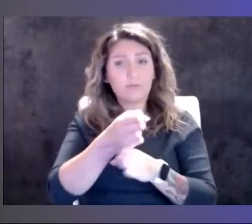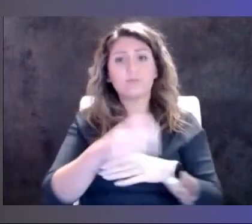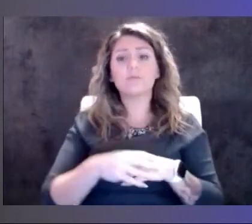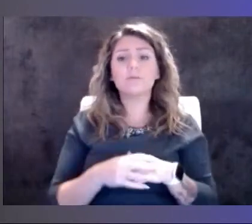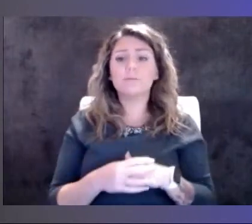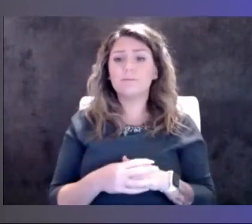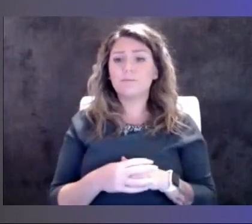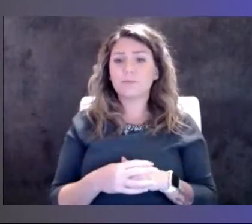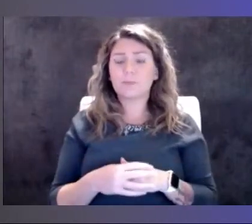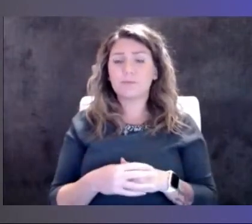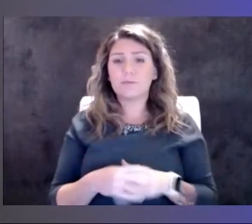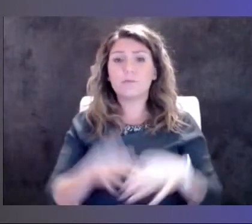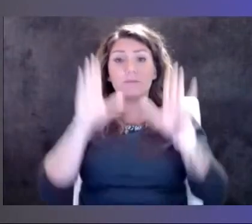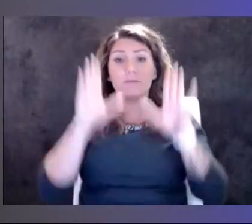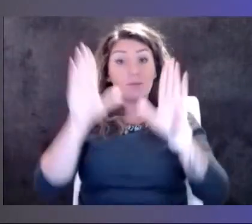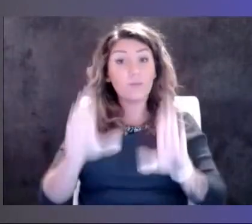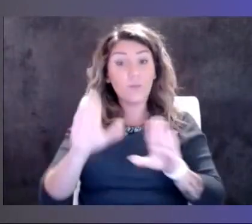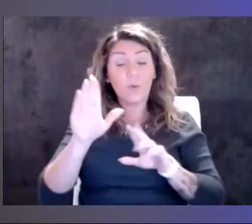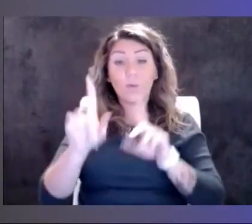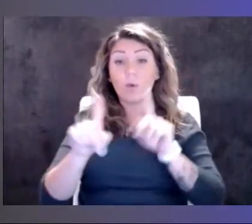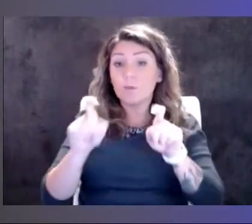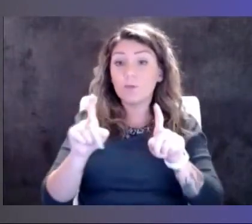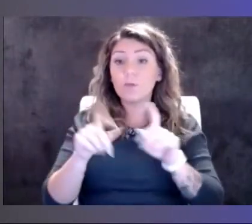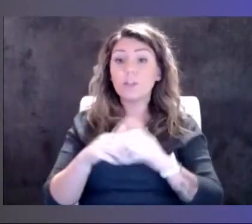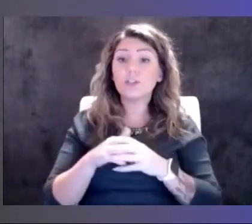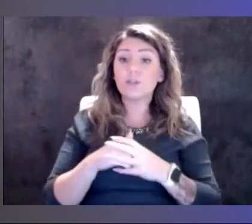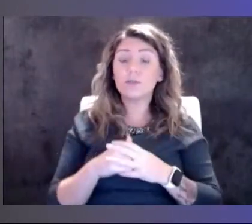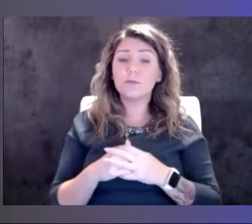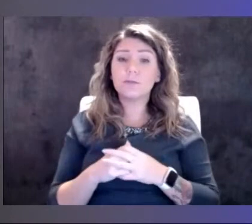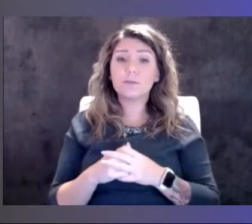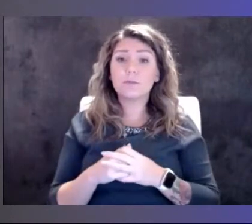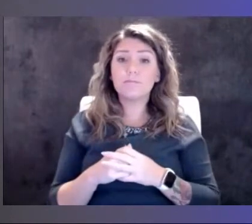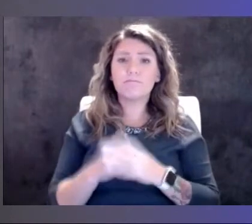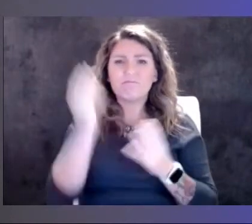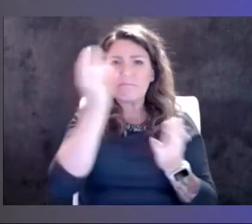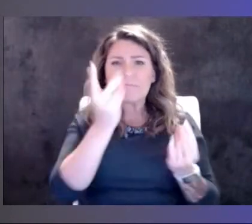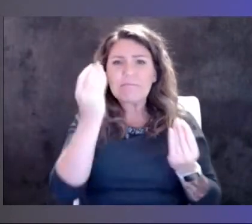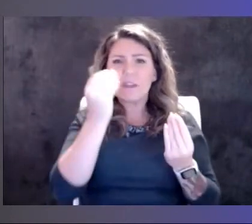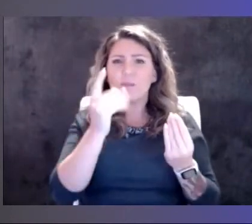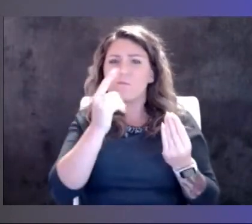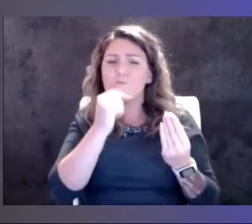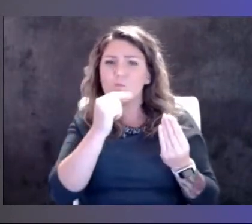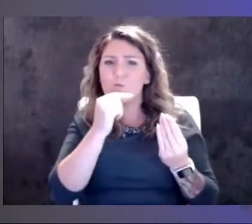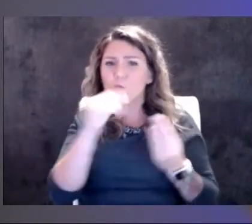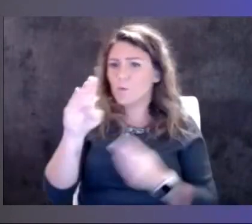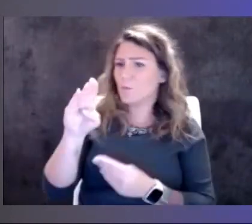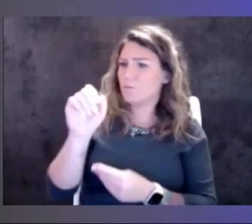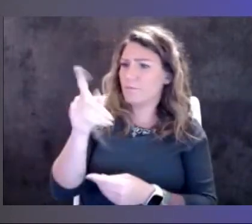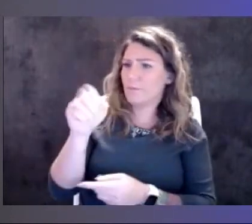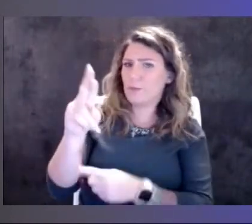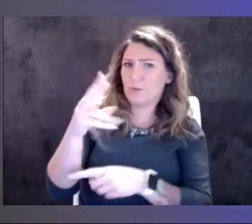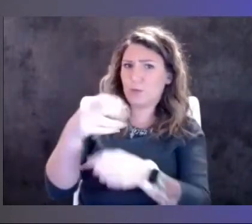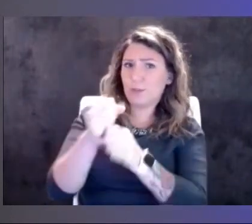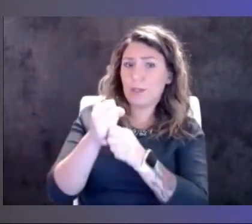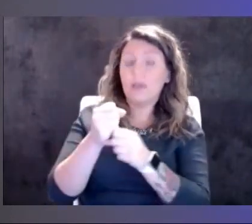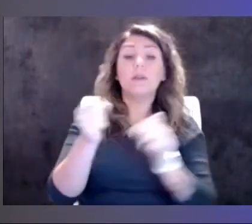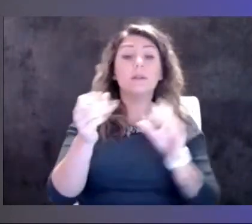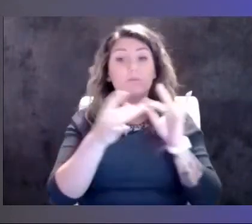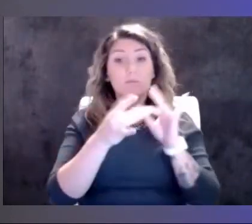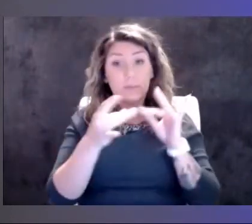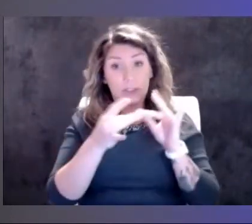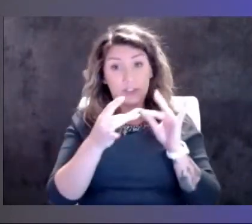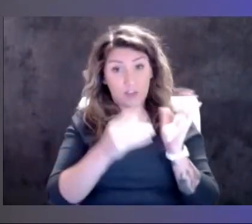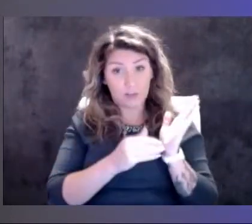it's a great question about thinking about who's going to get their booster, but I just want to also make sure to note, as I know Dr. Stites has